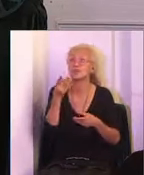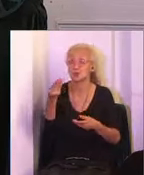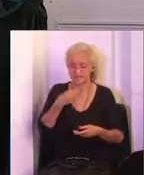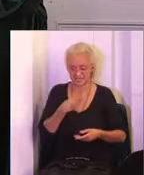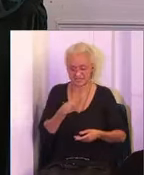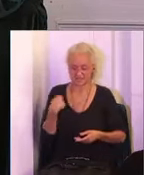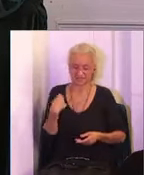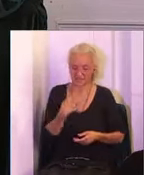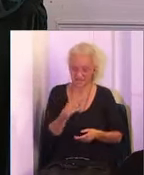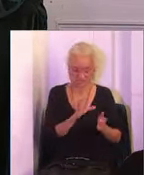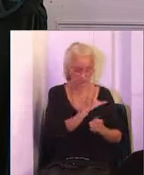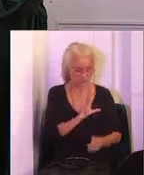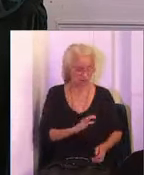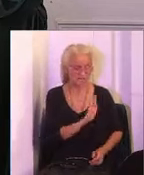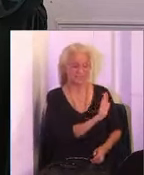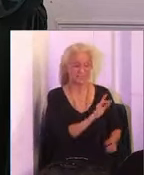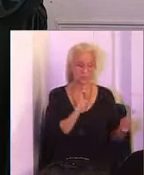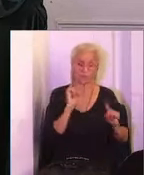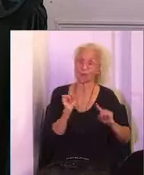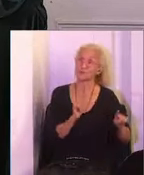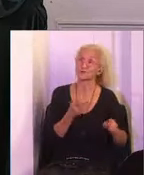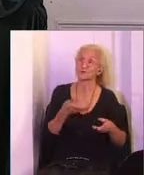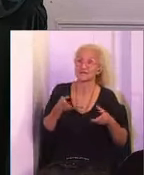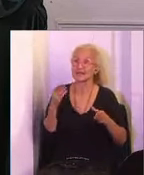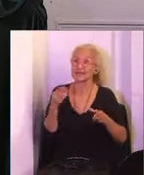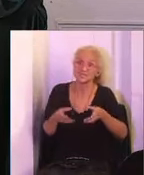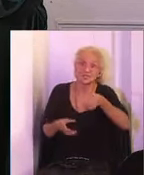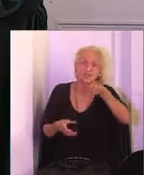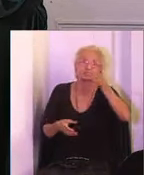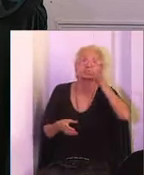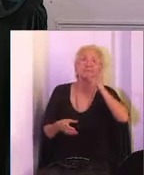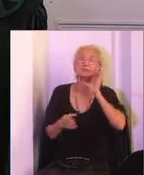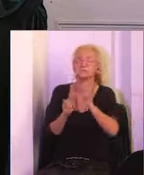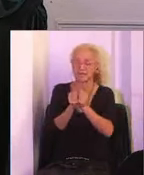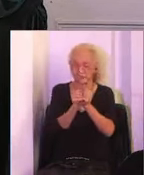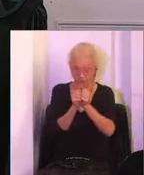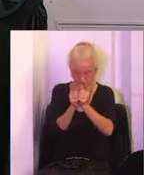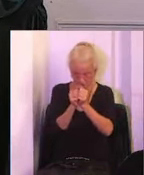us Christ's orders. Let us consume together.